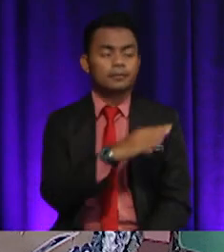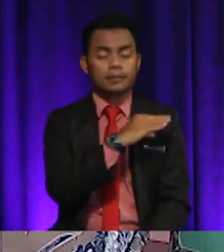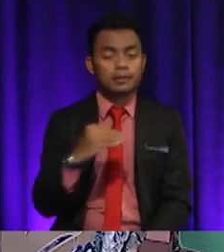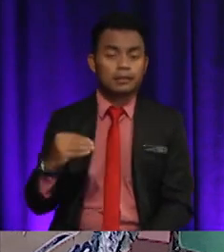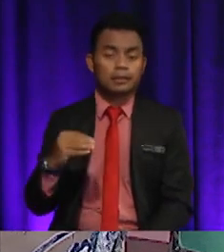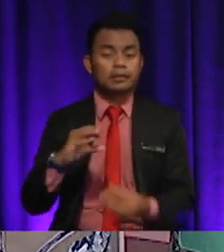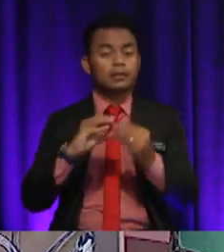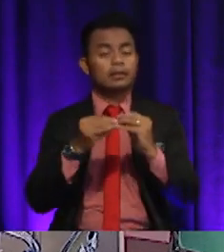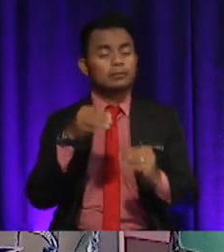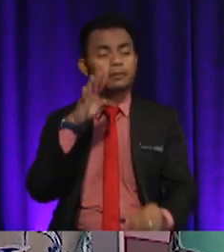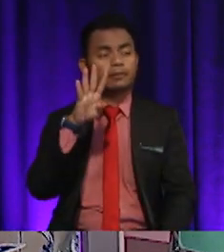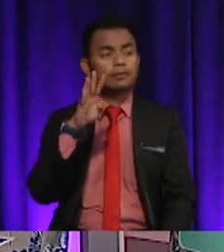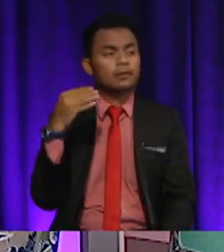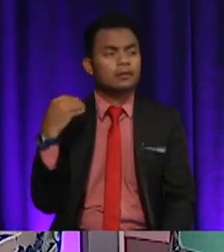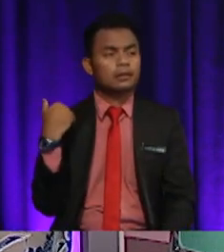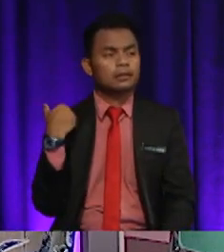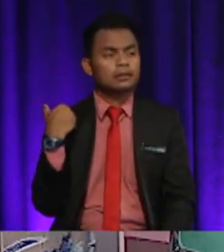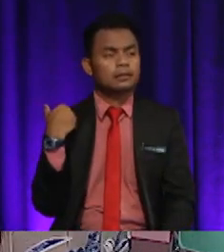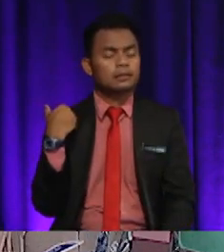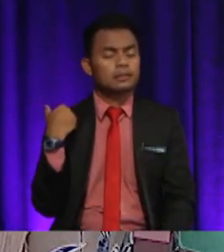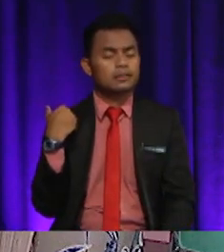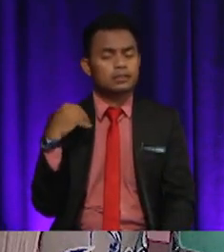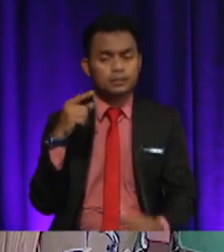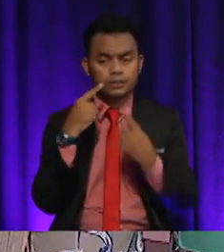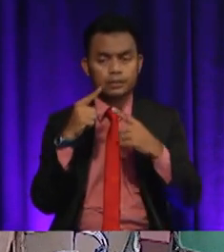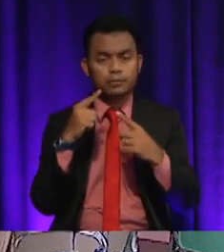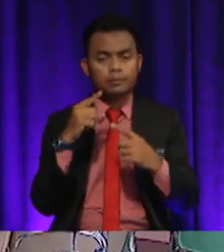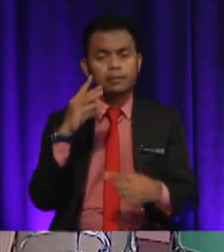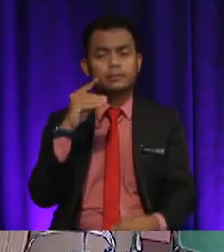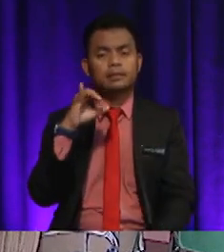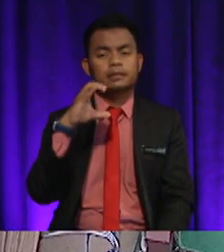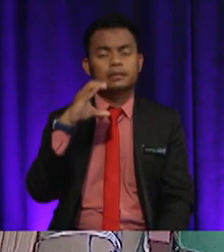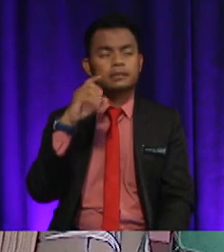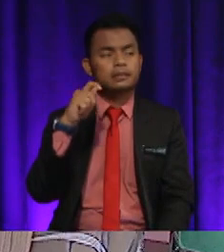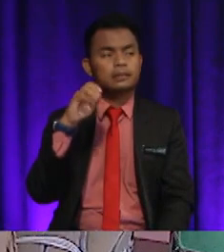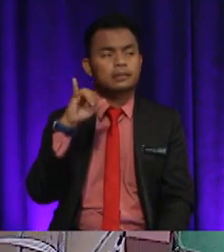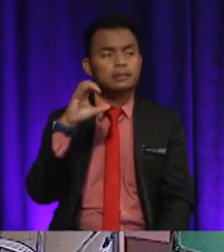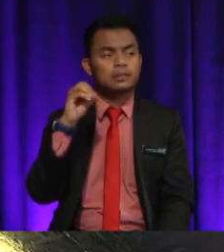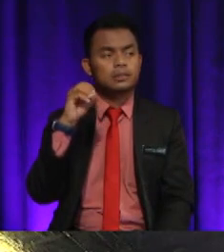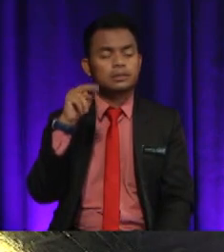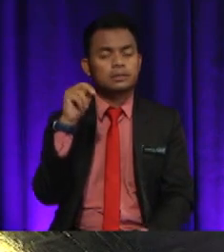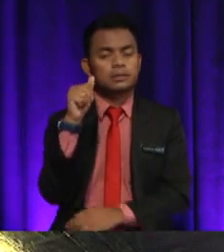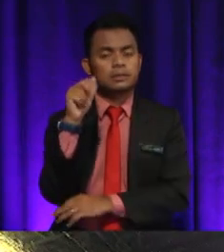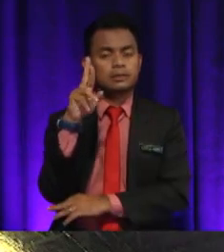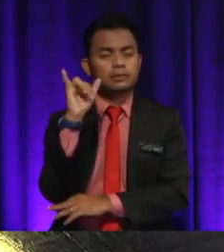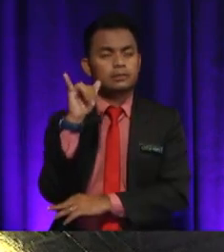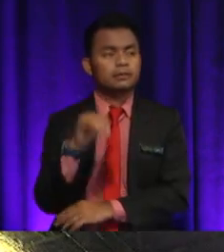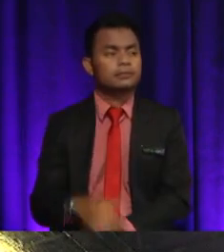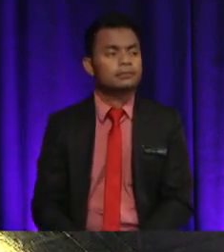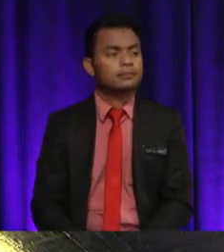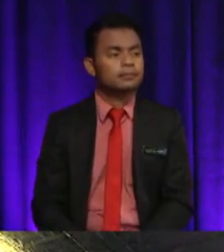we've got the word dictionary. So anybody would like to identify that? Where can we find that? Oh, wow, this is a long word. Yes,